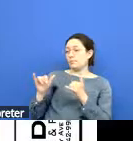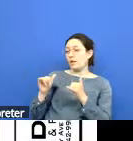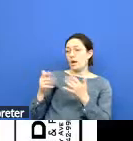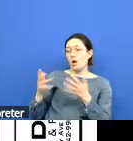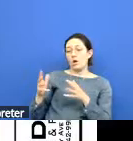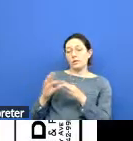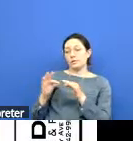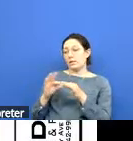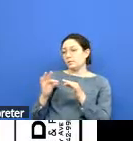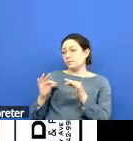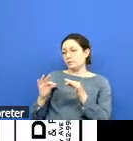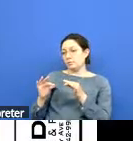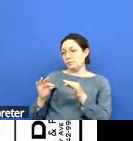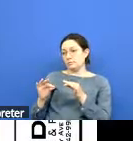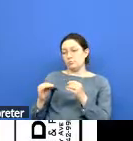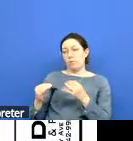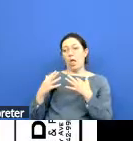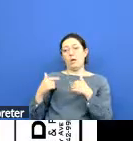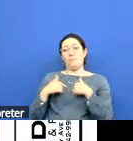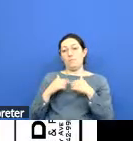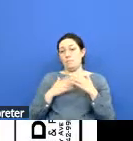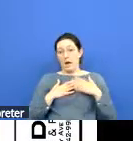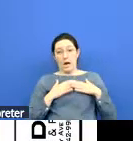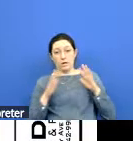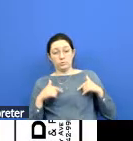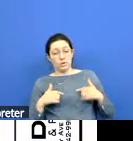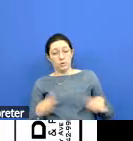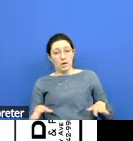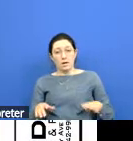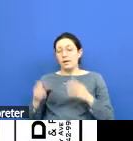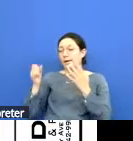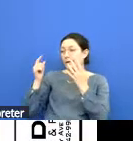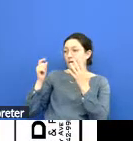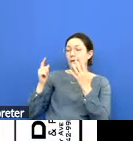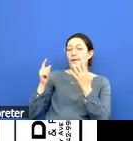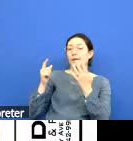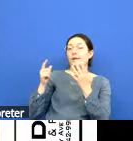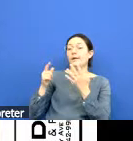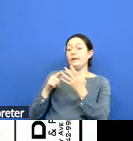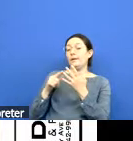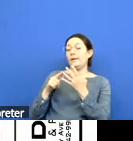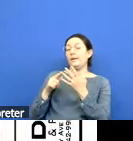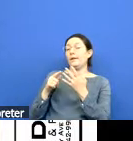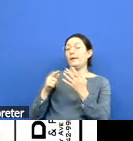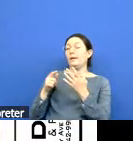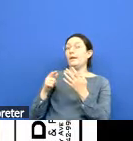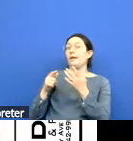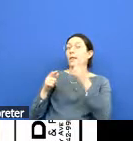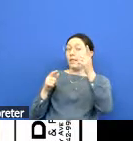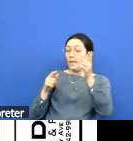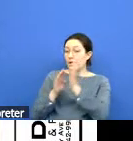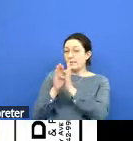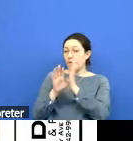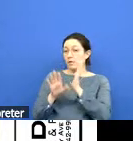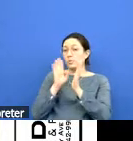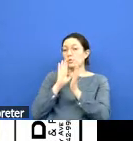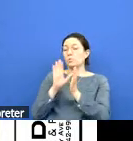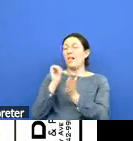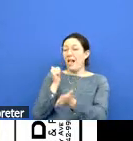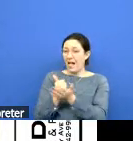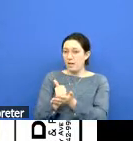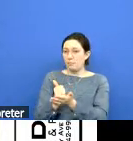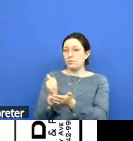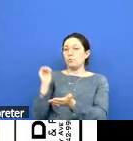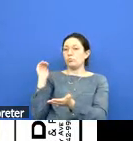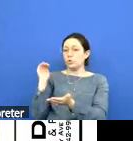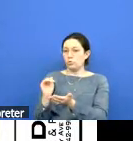the comes rate to me. the rate at which they are going to have to, so they will improve the situation for you because they will be